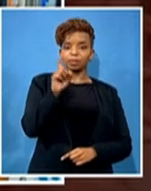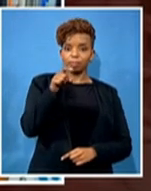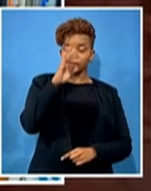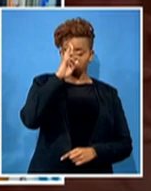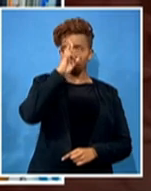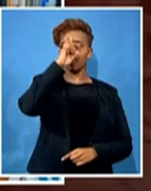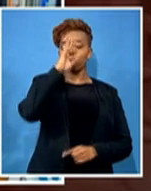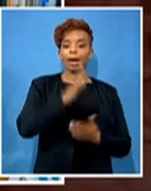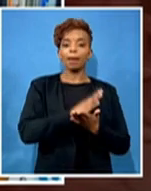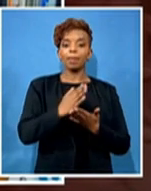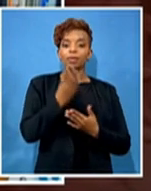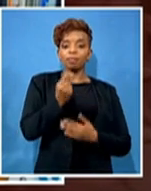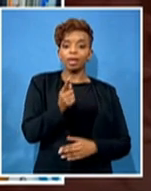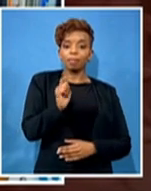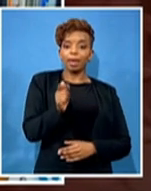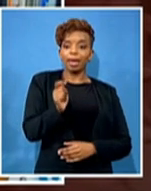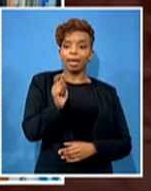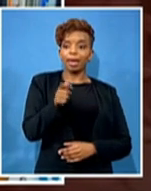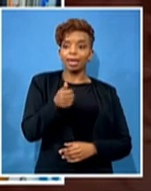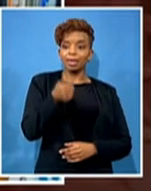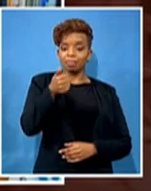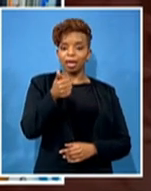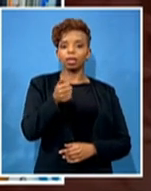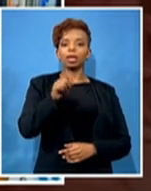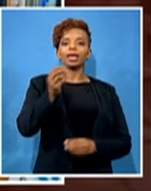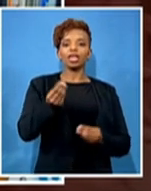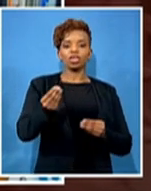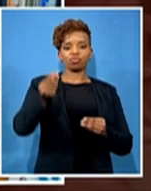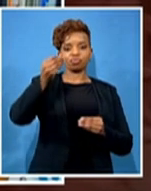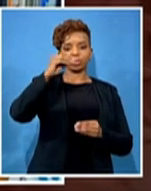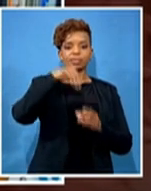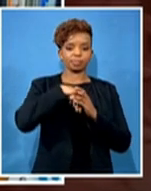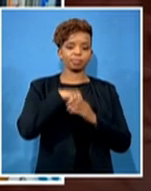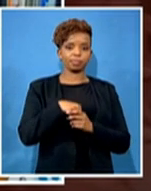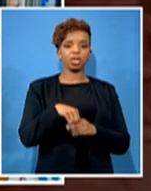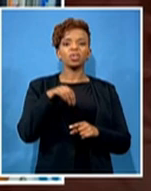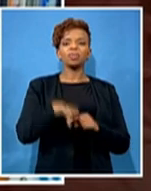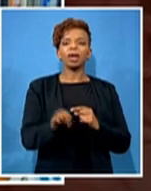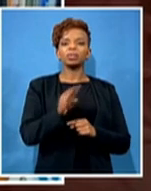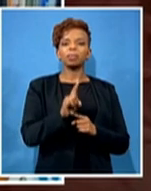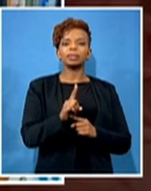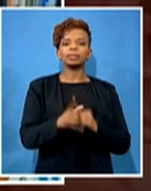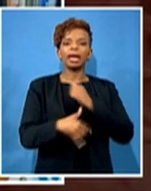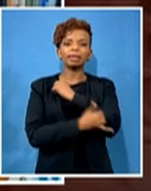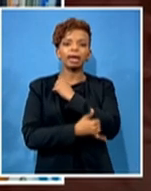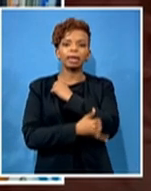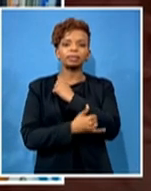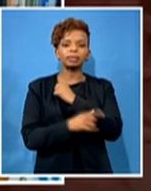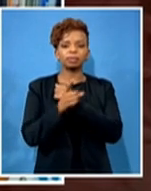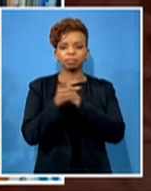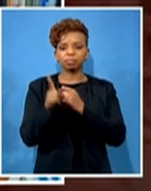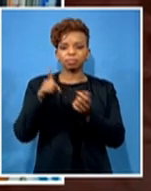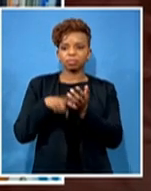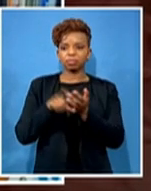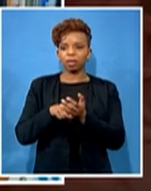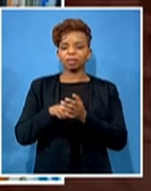you find that countries in the first world have 100% debt to GDP, but they pay back only 3%, whilst